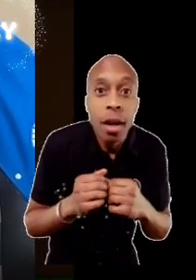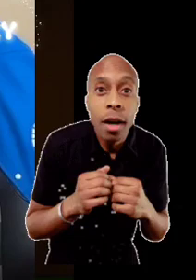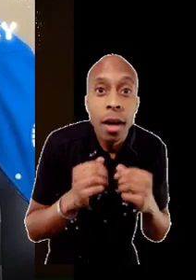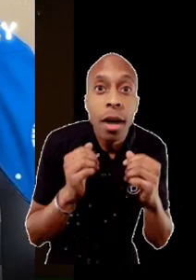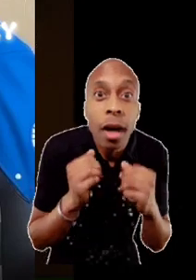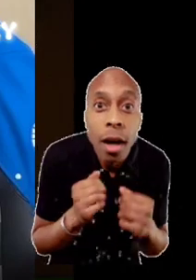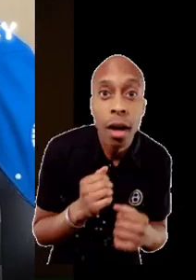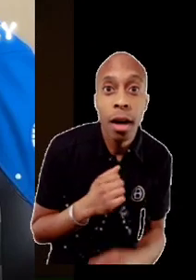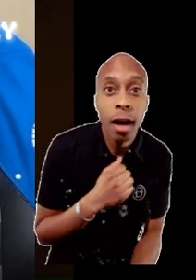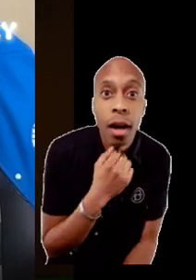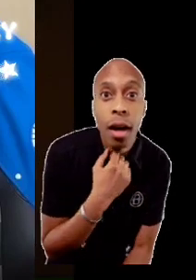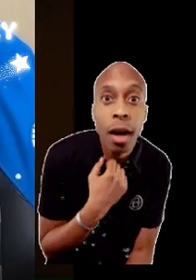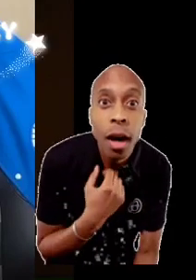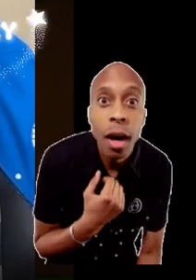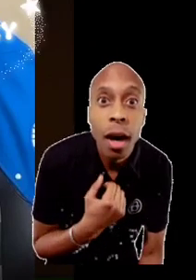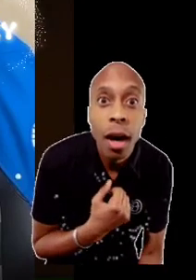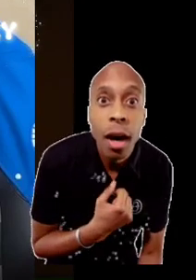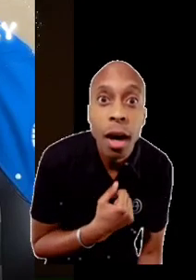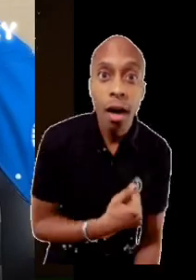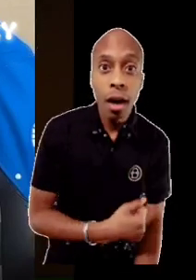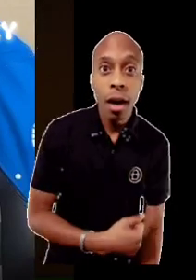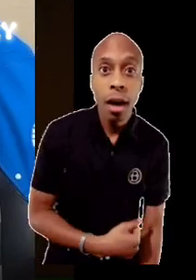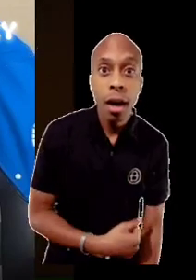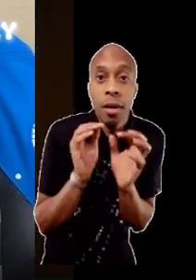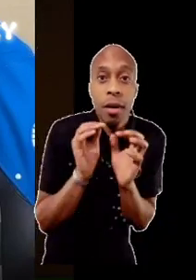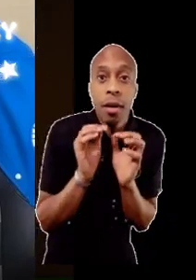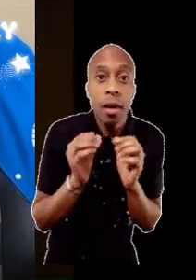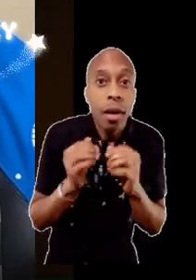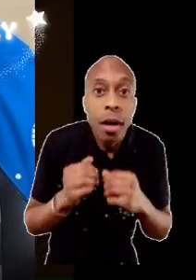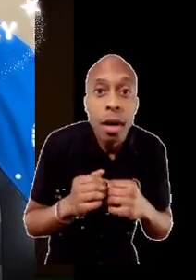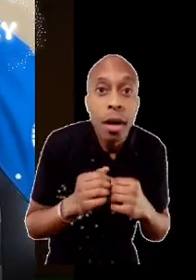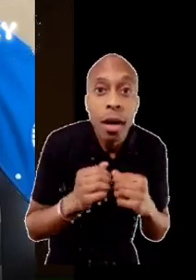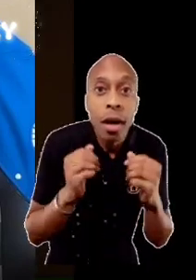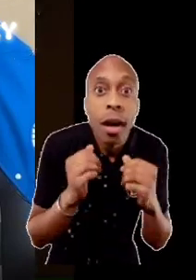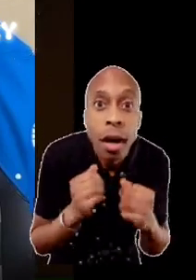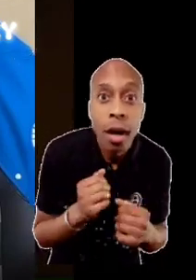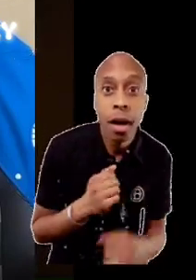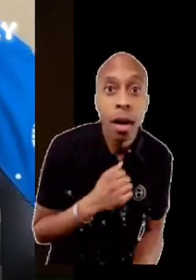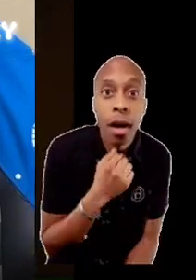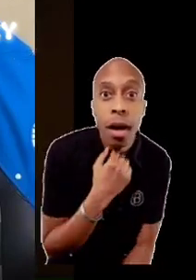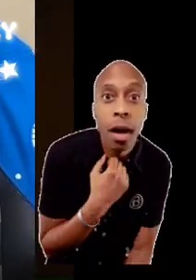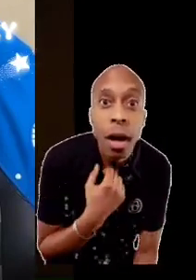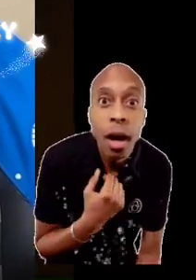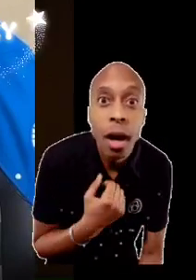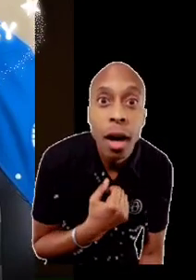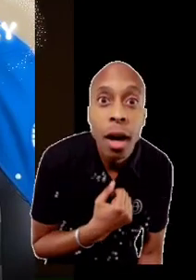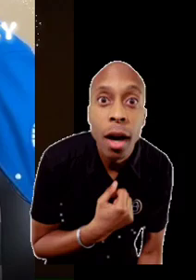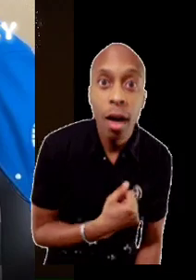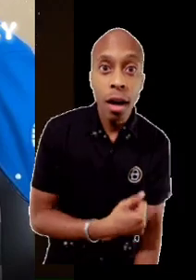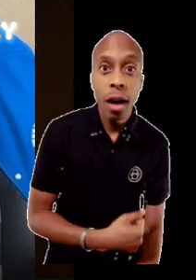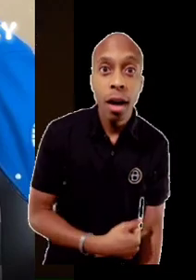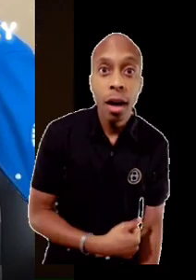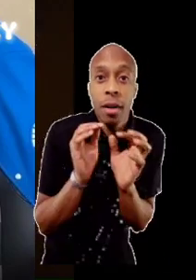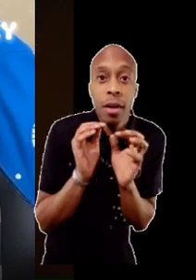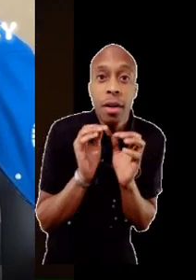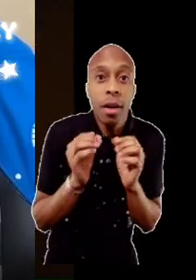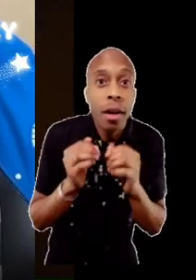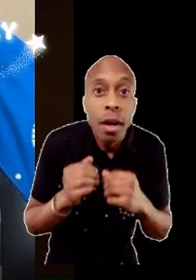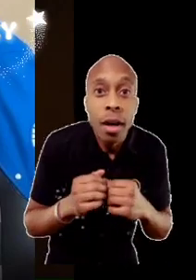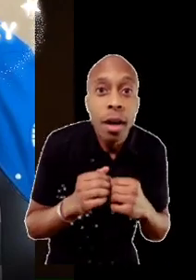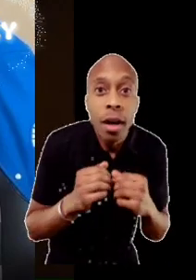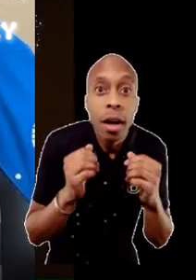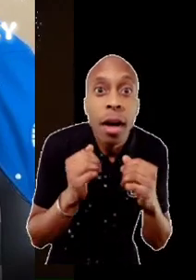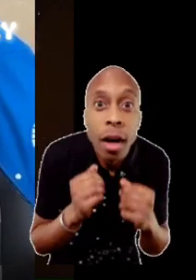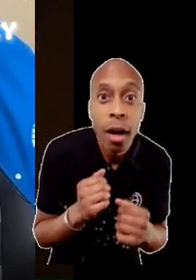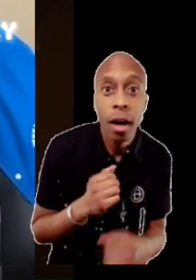will like up your things, them never wrong you in a year wrong yet. That's why I know said, Dwayne,